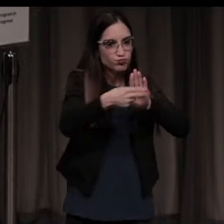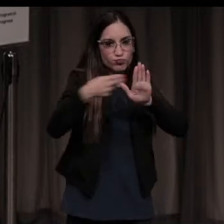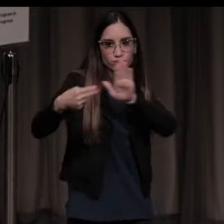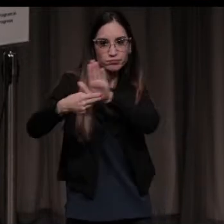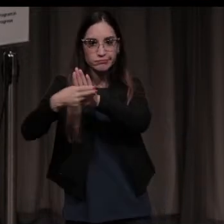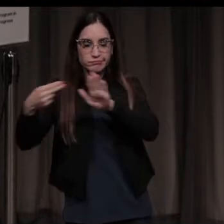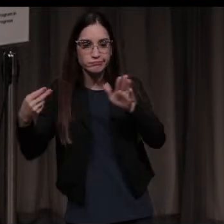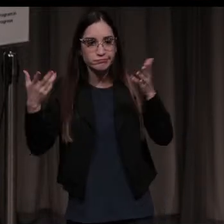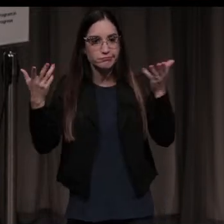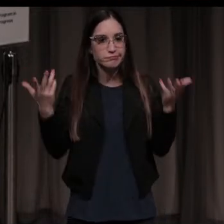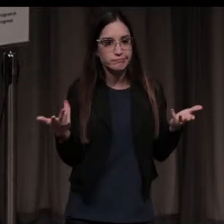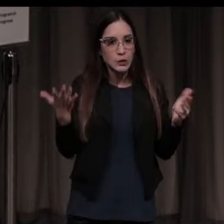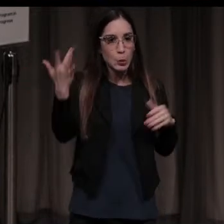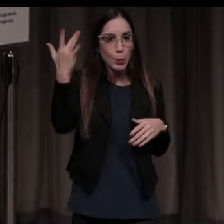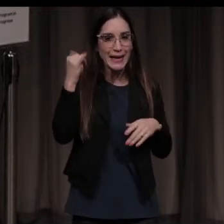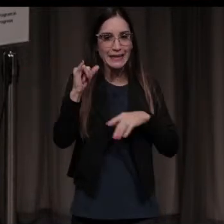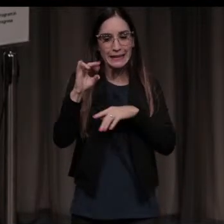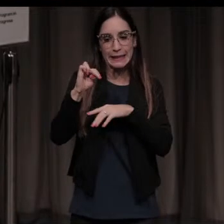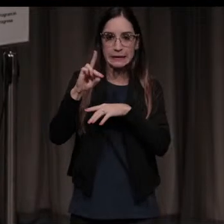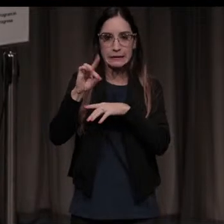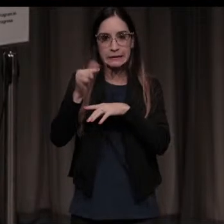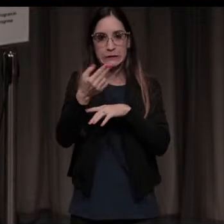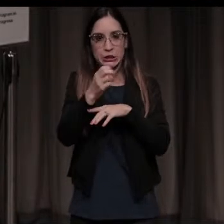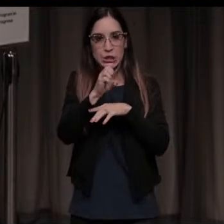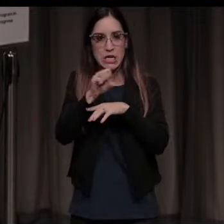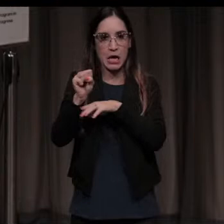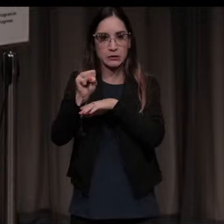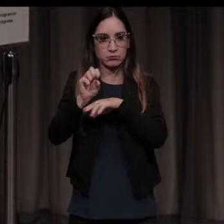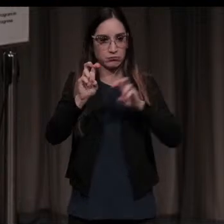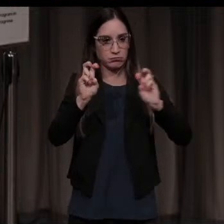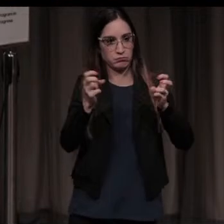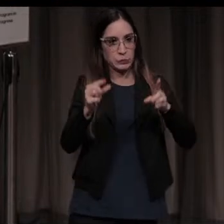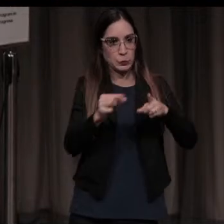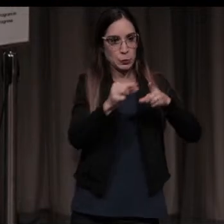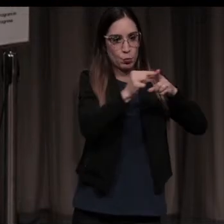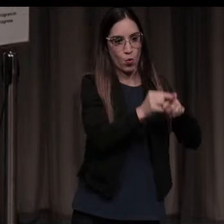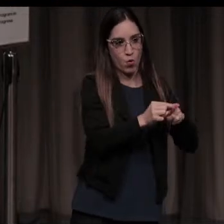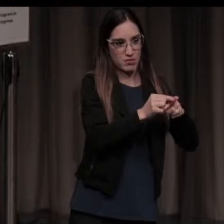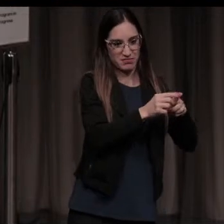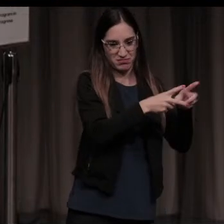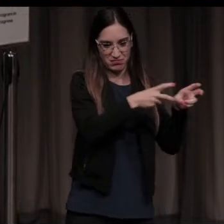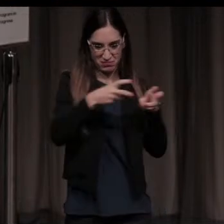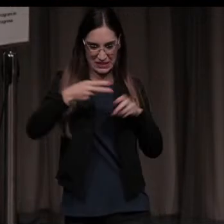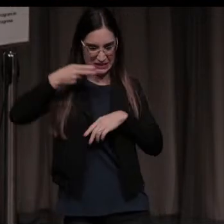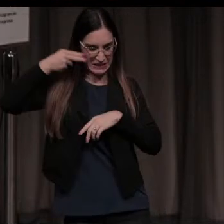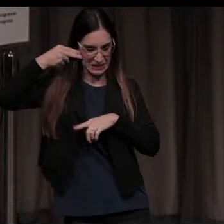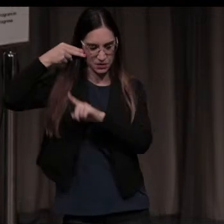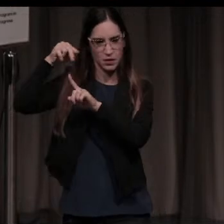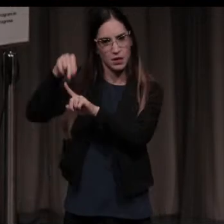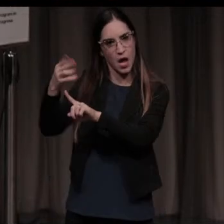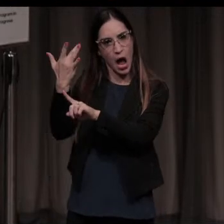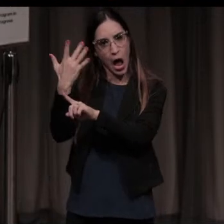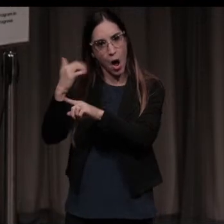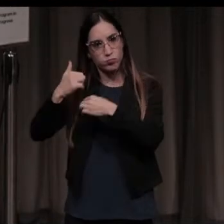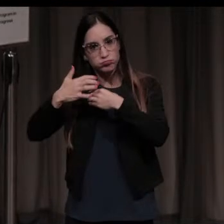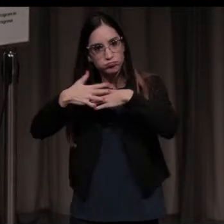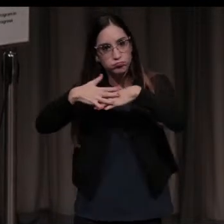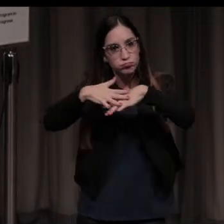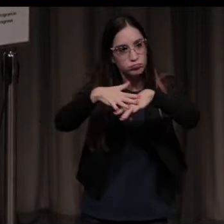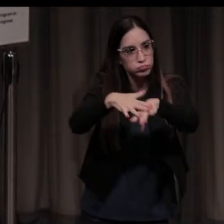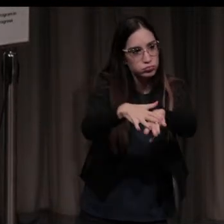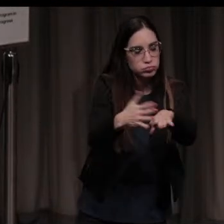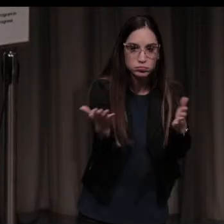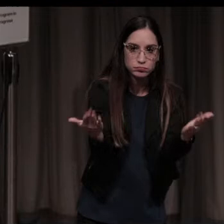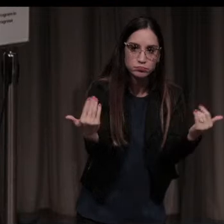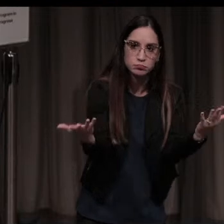why is indigenous art distinguished, right? How can we include it in the mainstream conversations